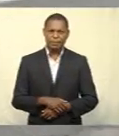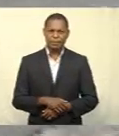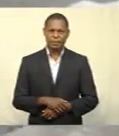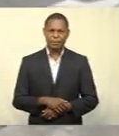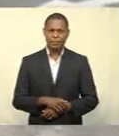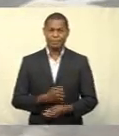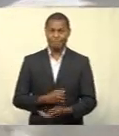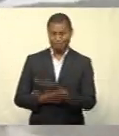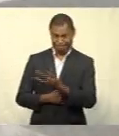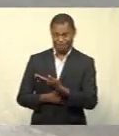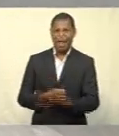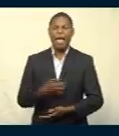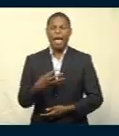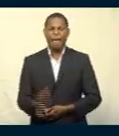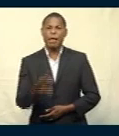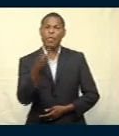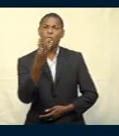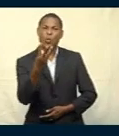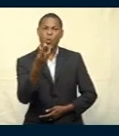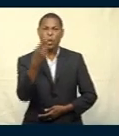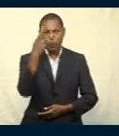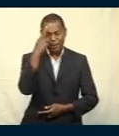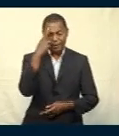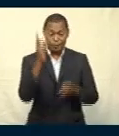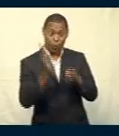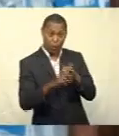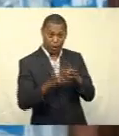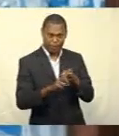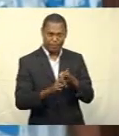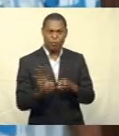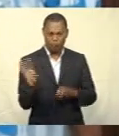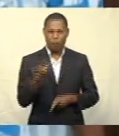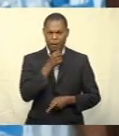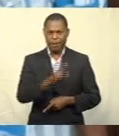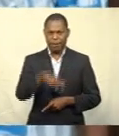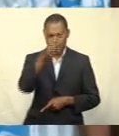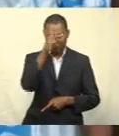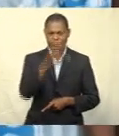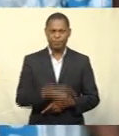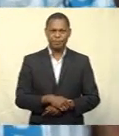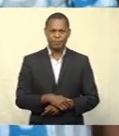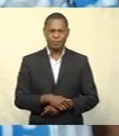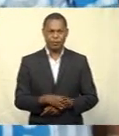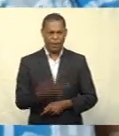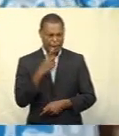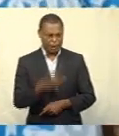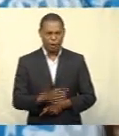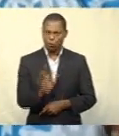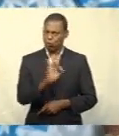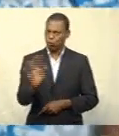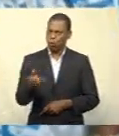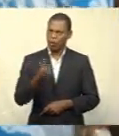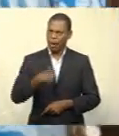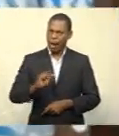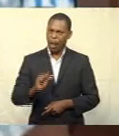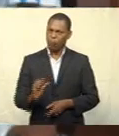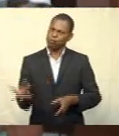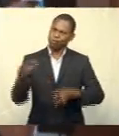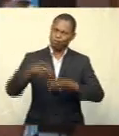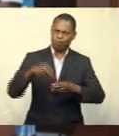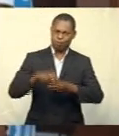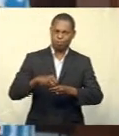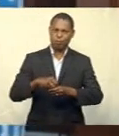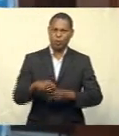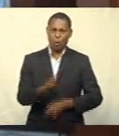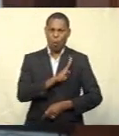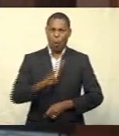3 reasons. 1, I am from Kandavu. Ngavoka says Kandavu was not allowed into the recent management board meeting as